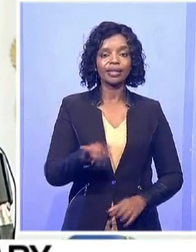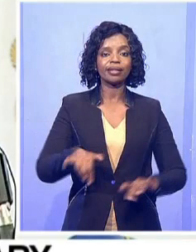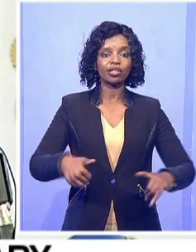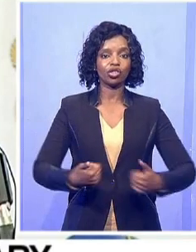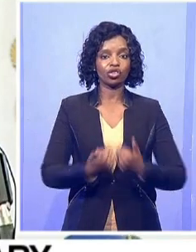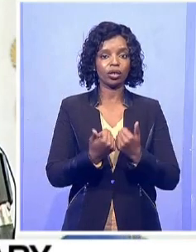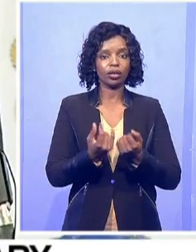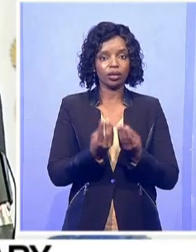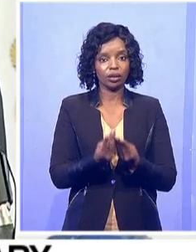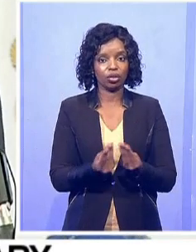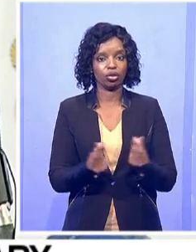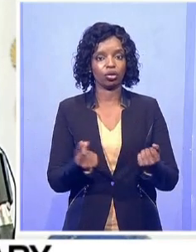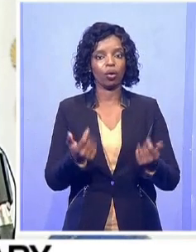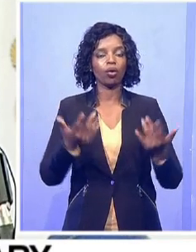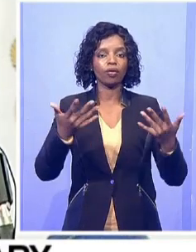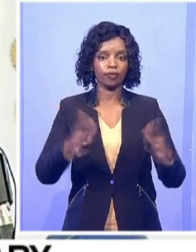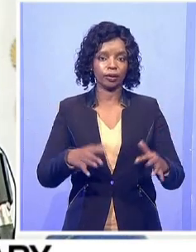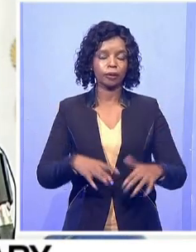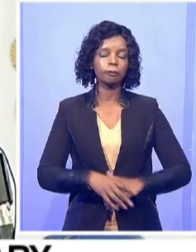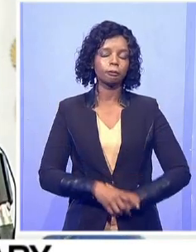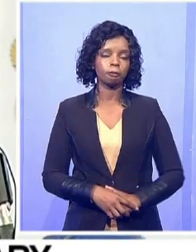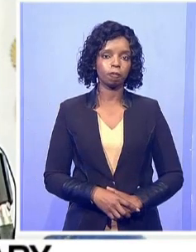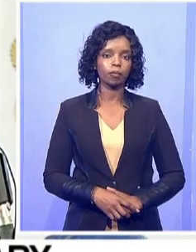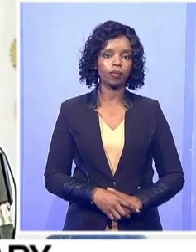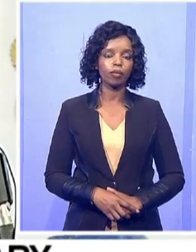I want to thank